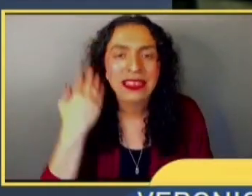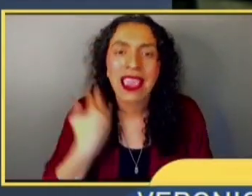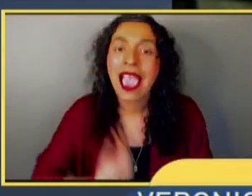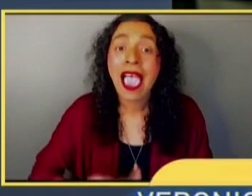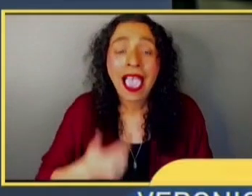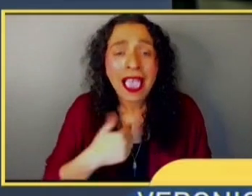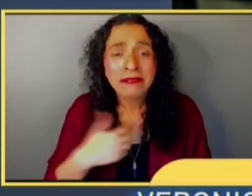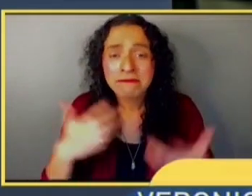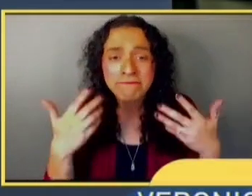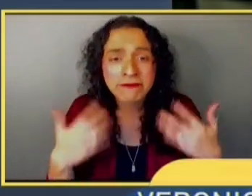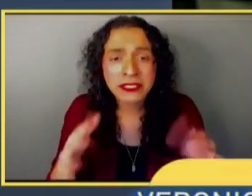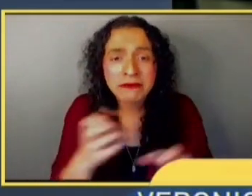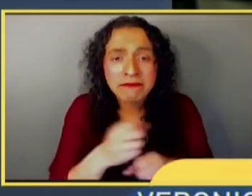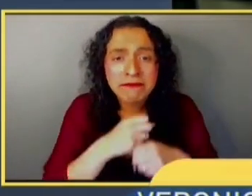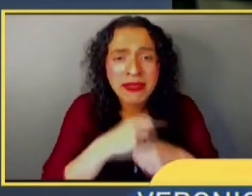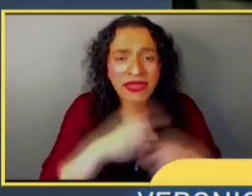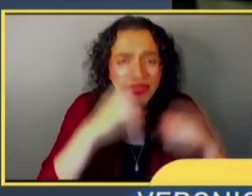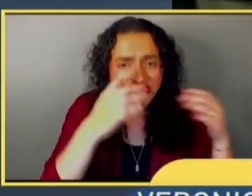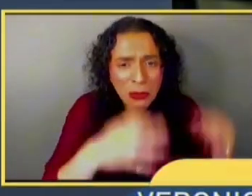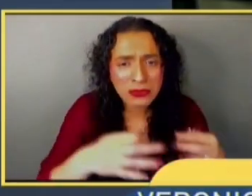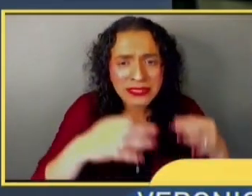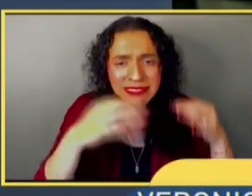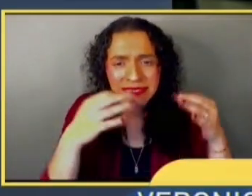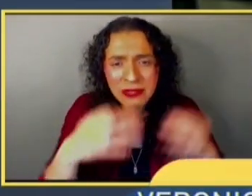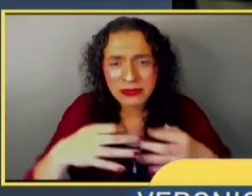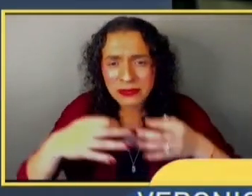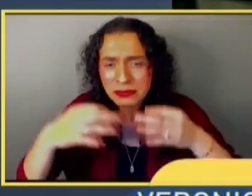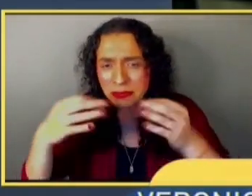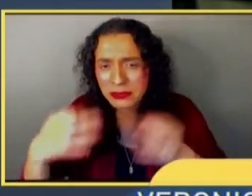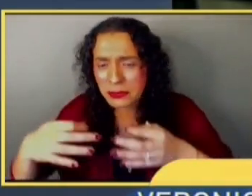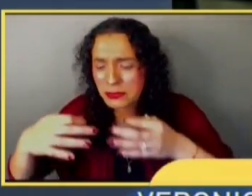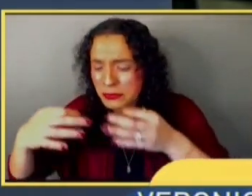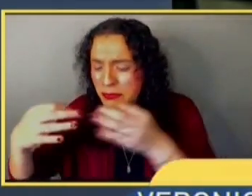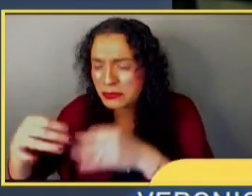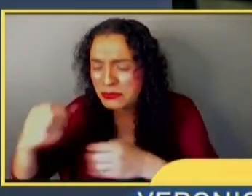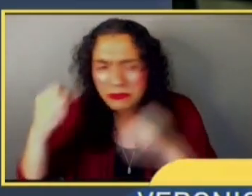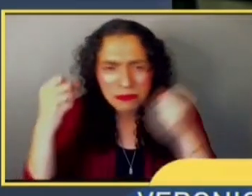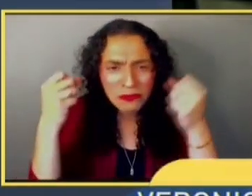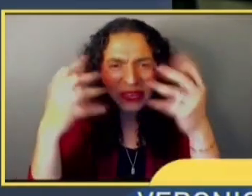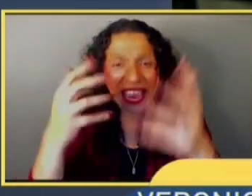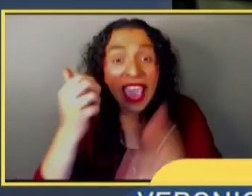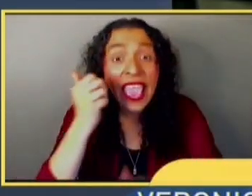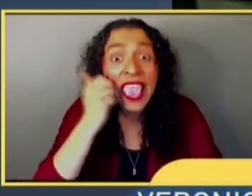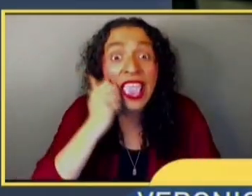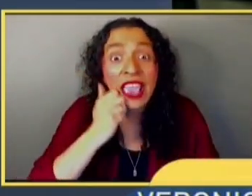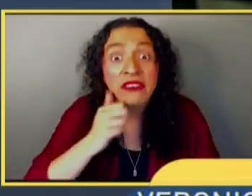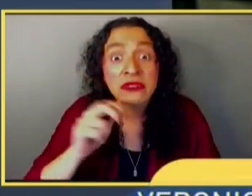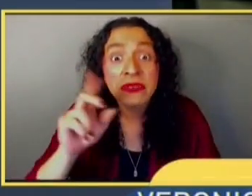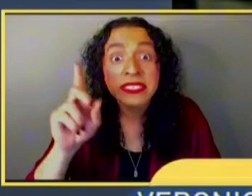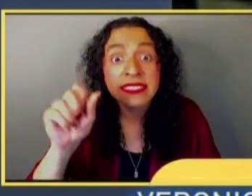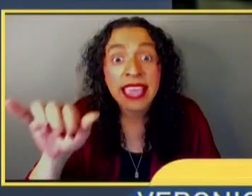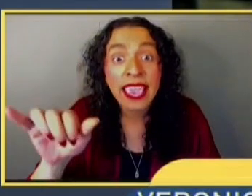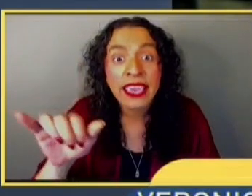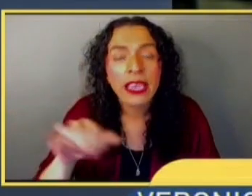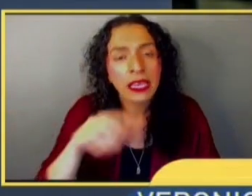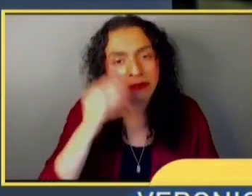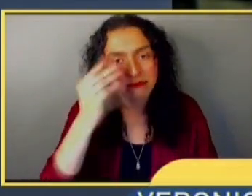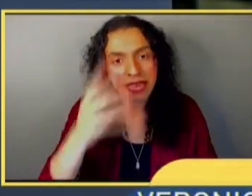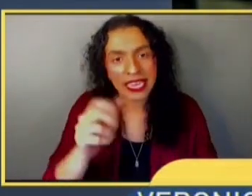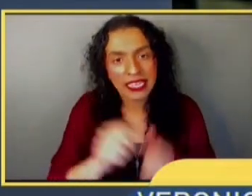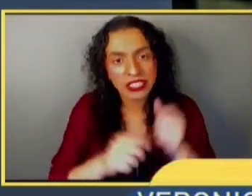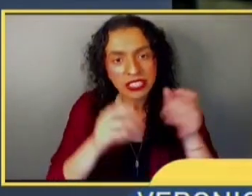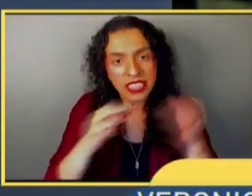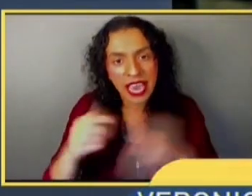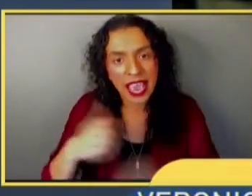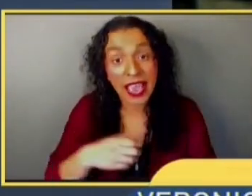decisions every single day. And every single one of those I take extraordinarily seriously,